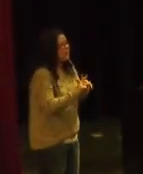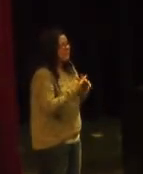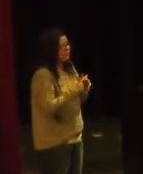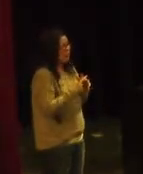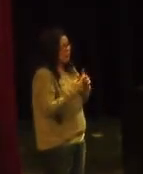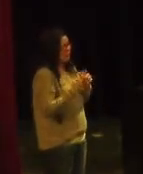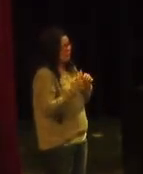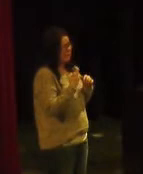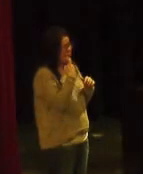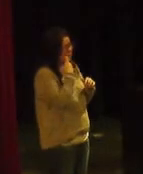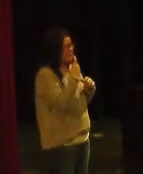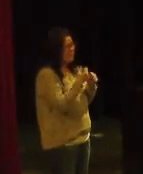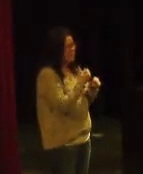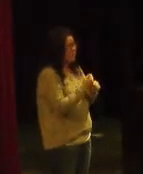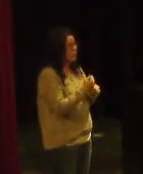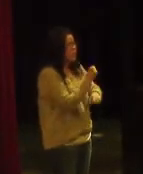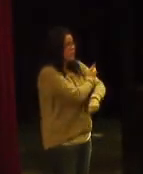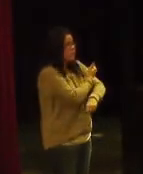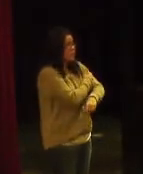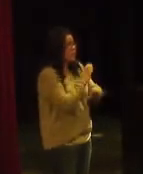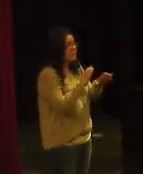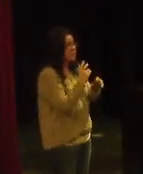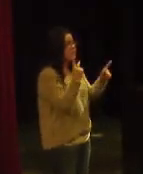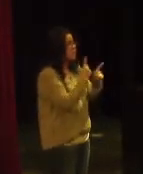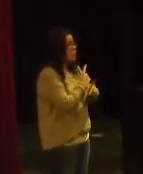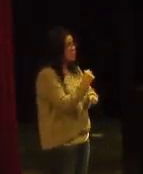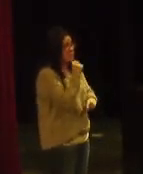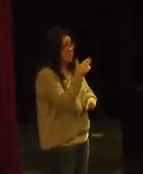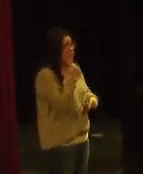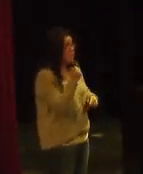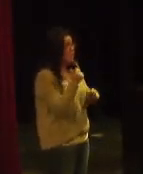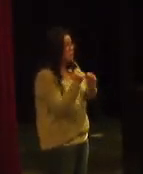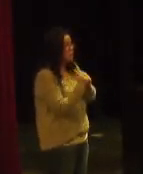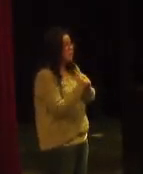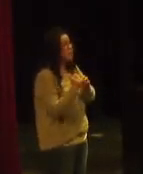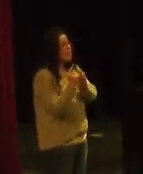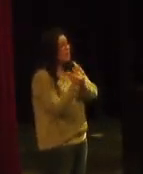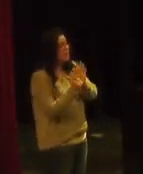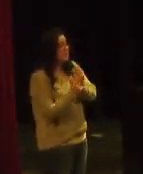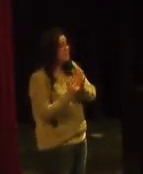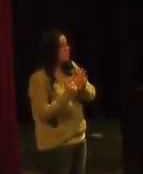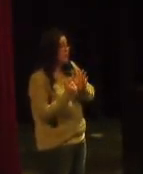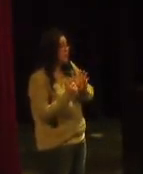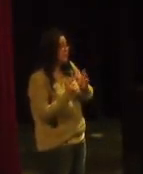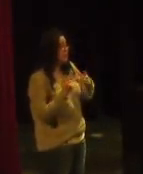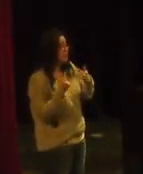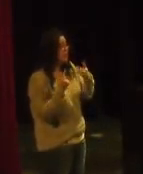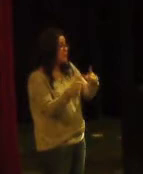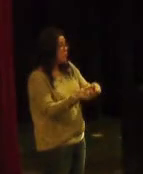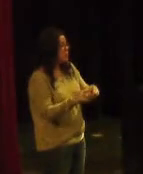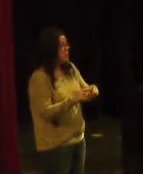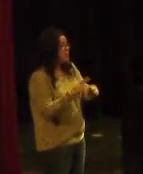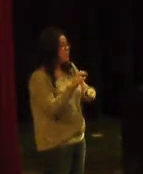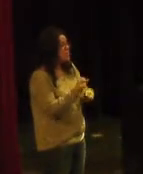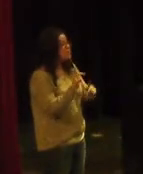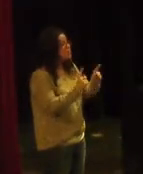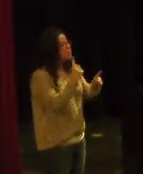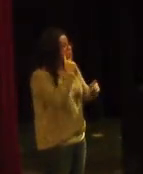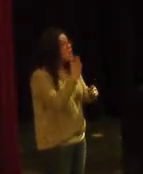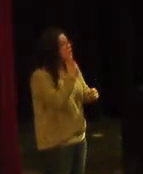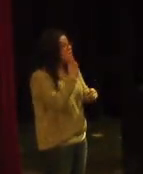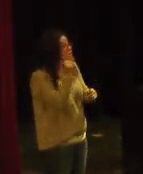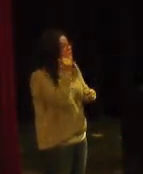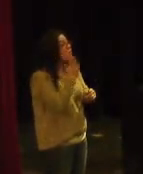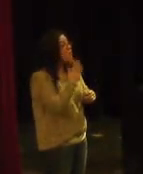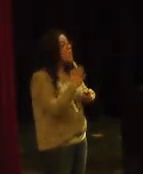year, the drug activity has gotten worse, not better, with the legalization movement in the United States. And people thought if we legalize in the U.S., we'll ease